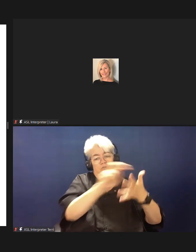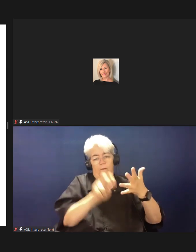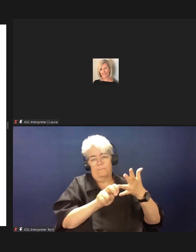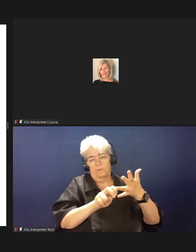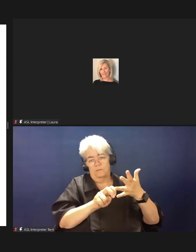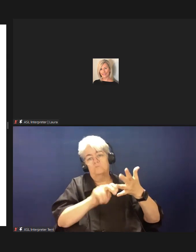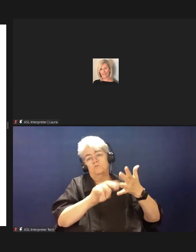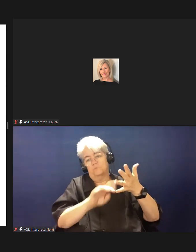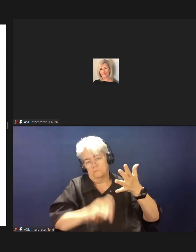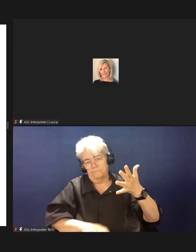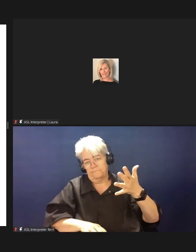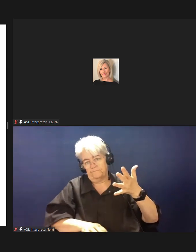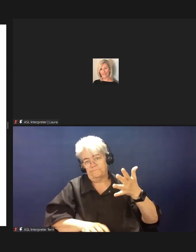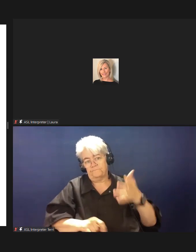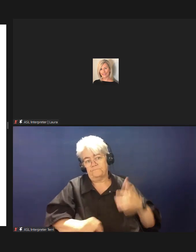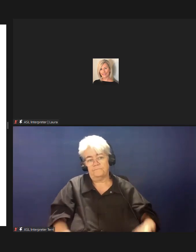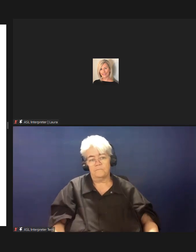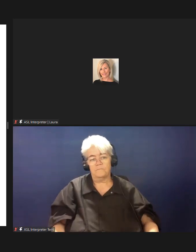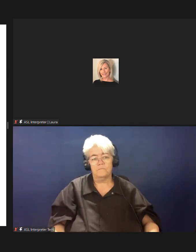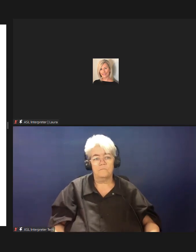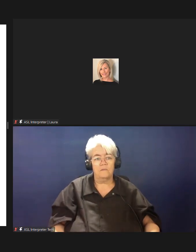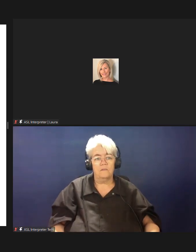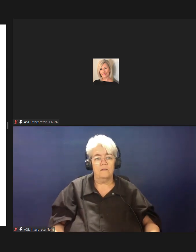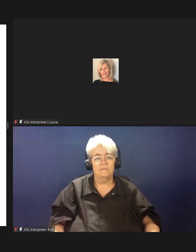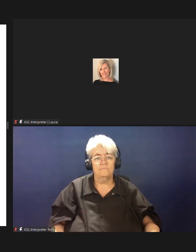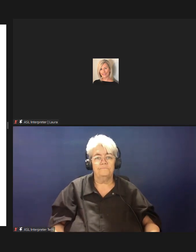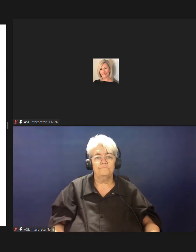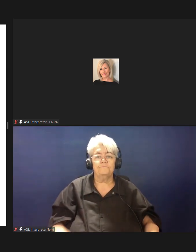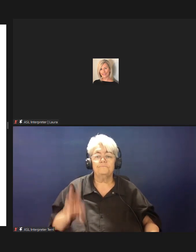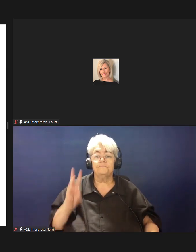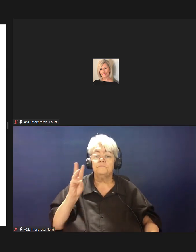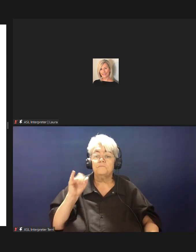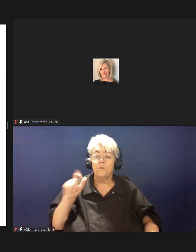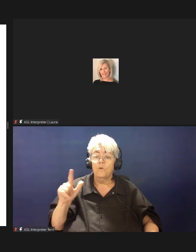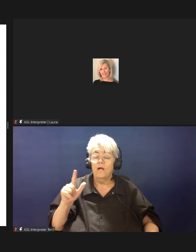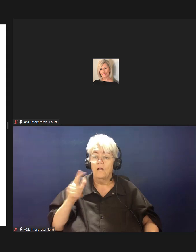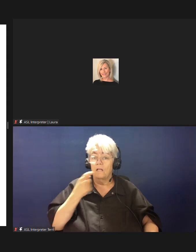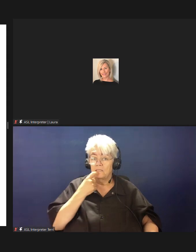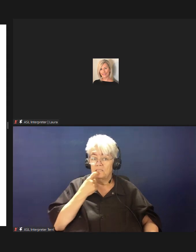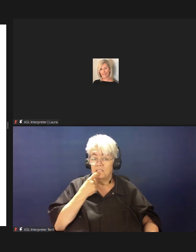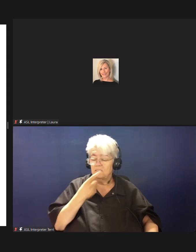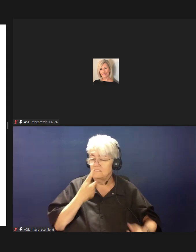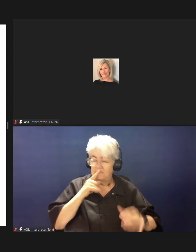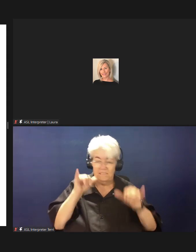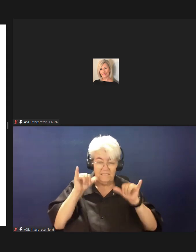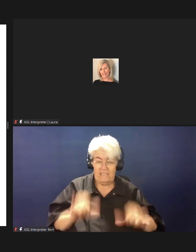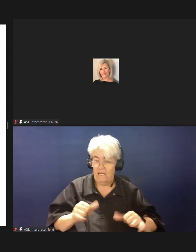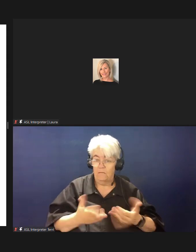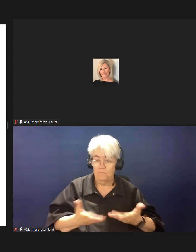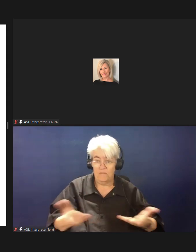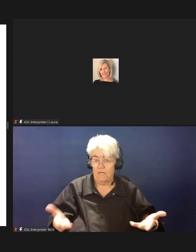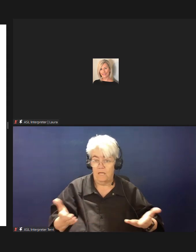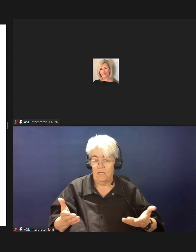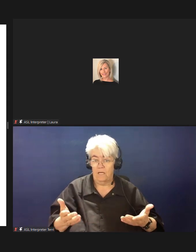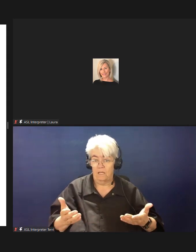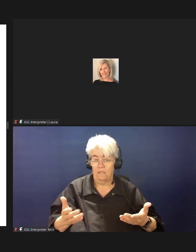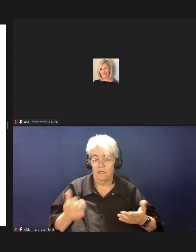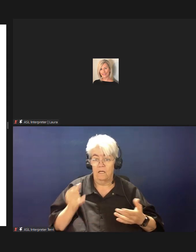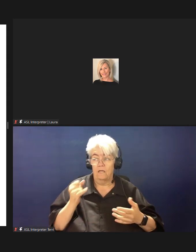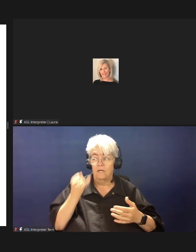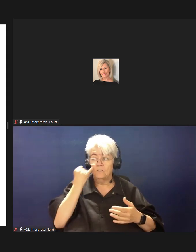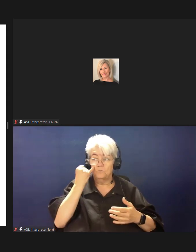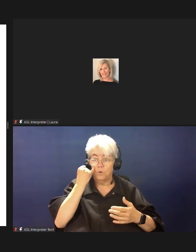screening steps where you left off. Harry, you'd have to do the same thing, right? If there is